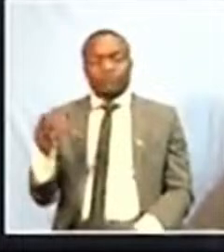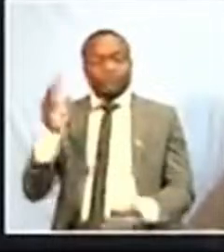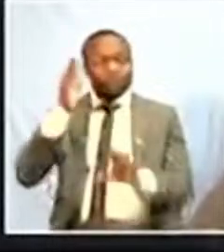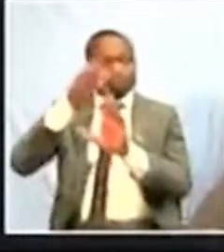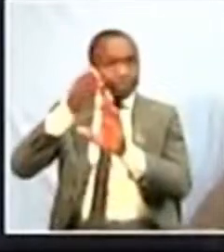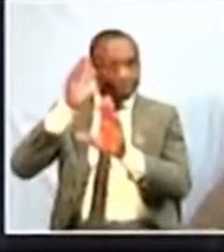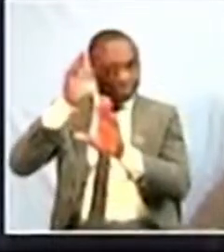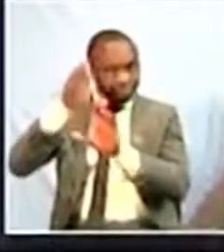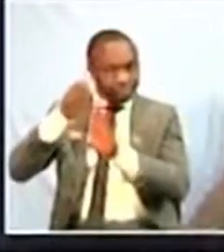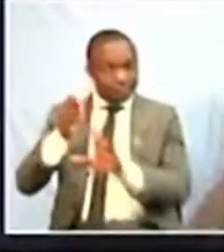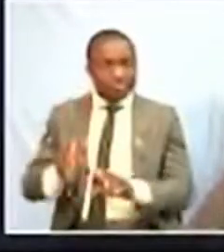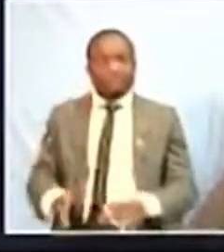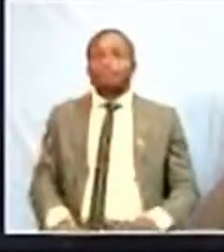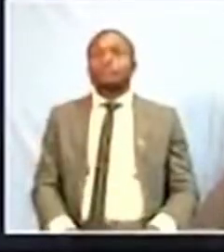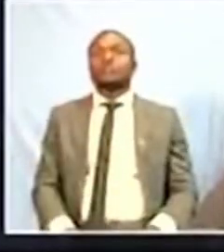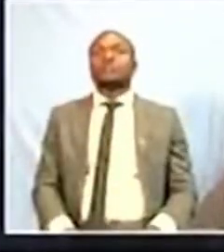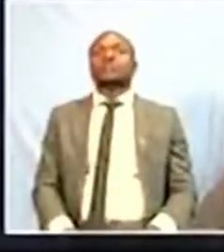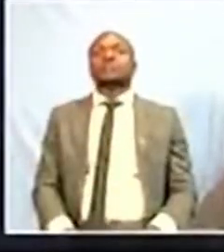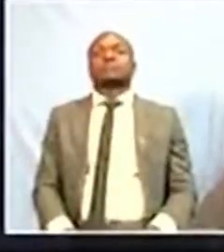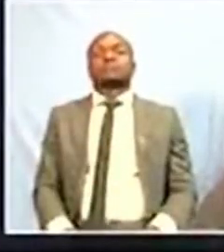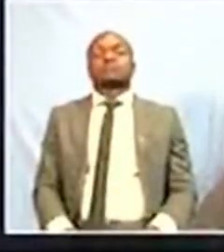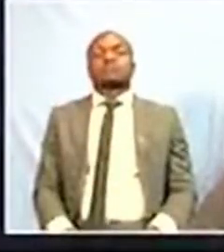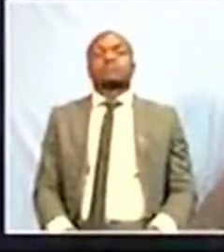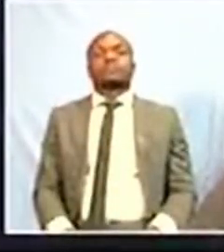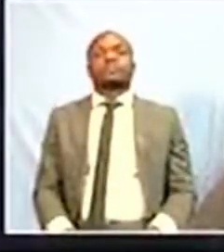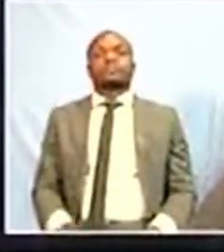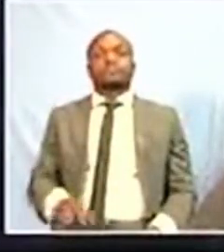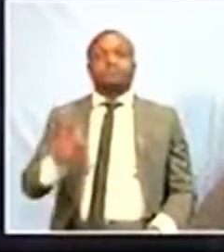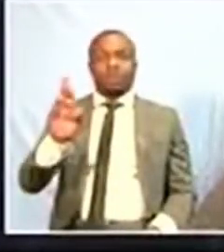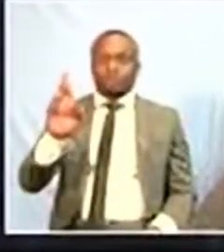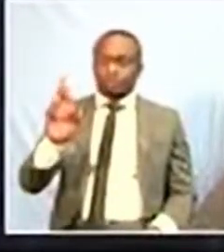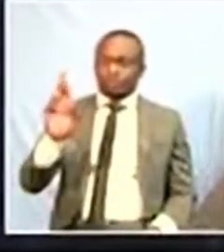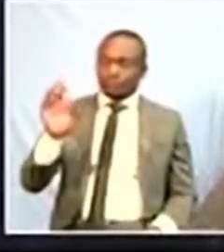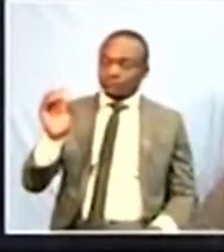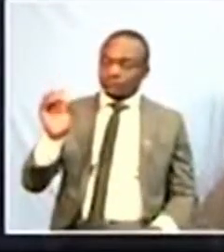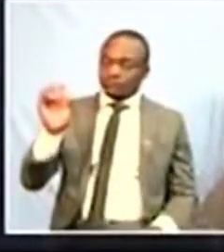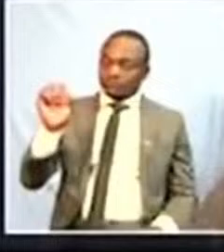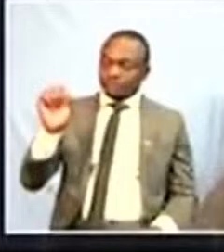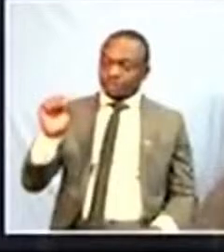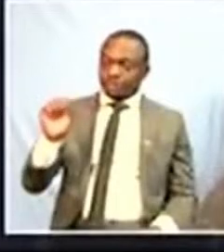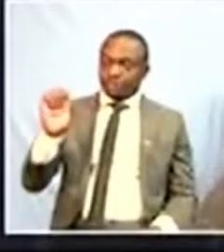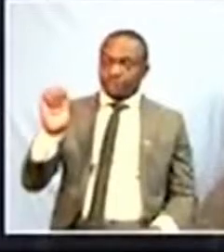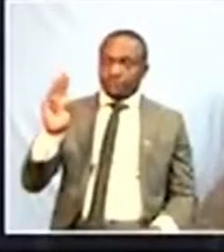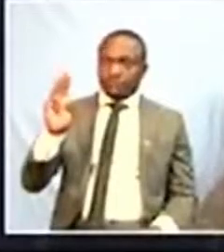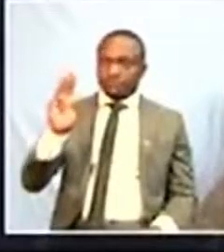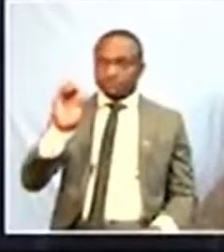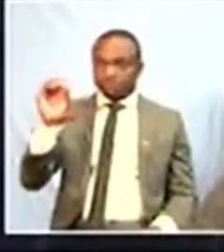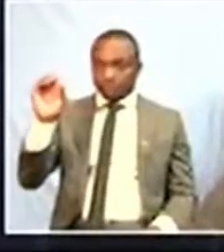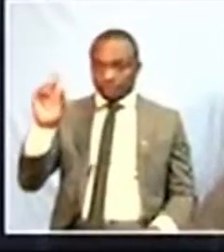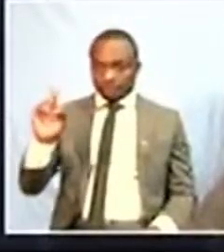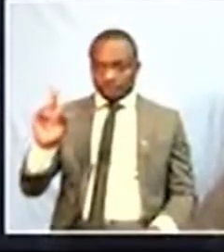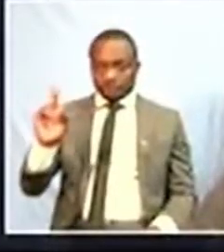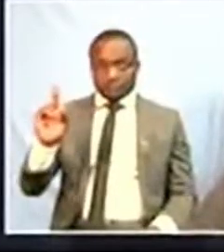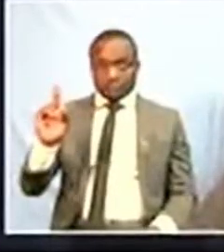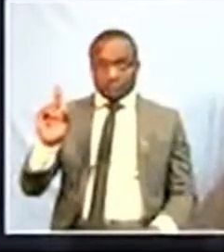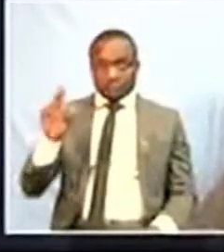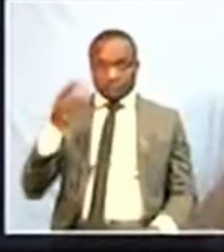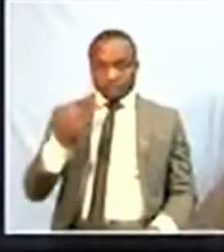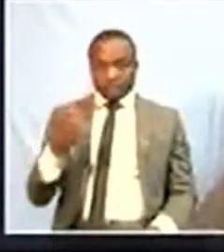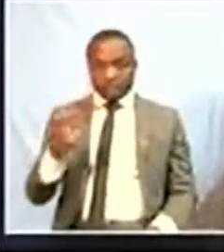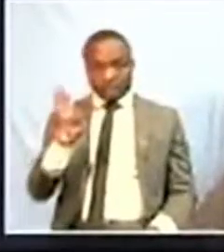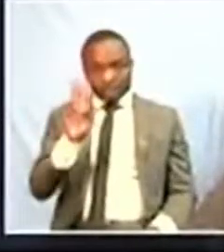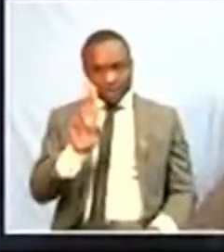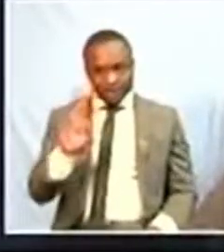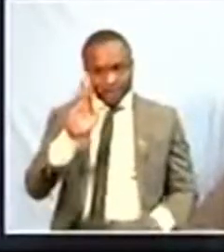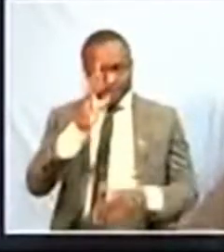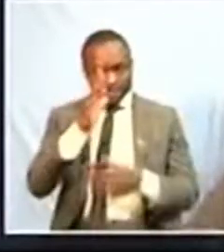specifications for the rosewood, the initial material that was being utilized. After some